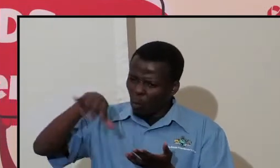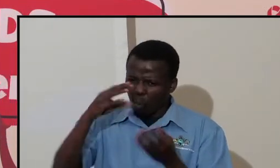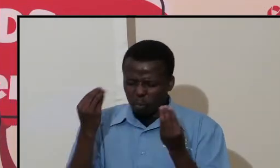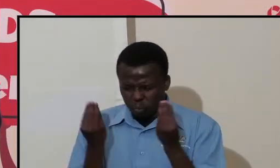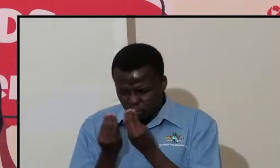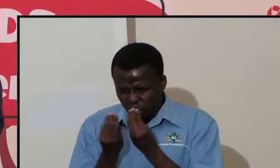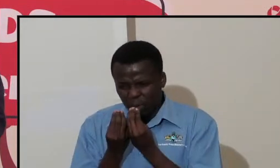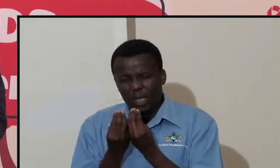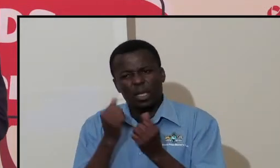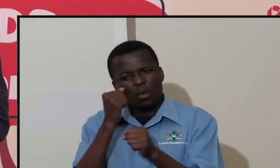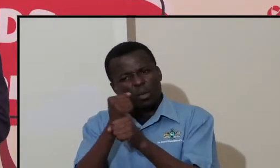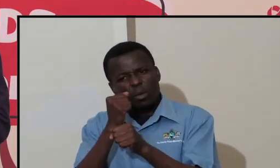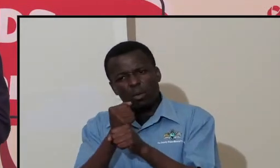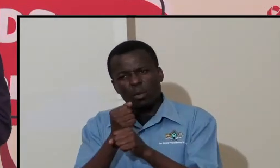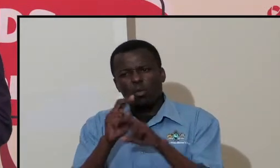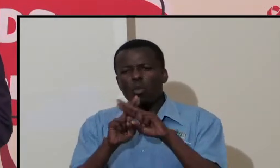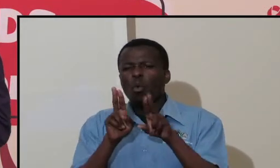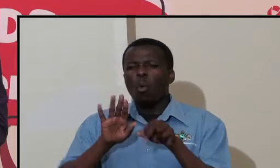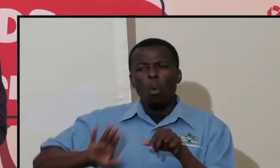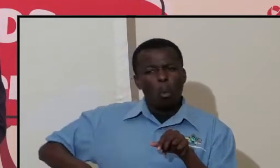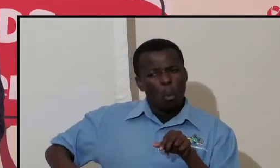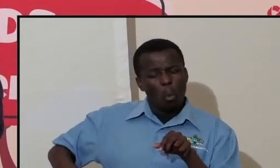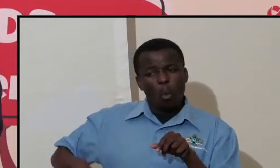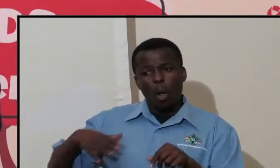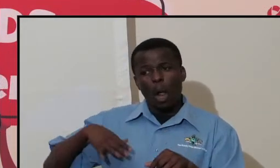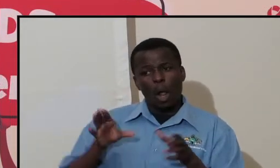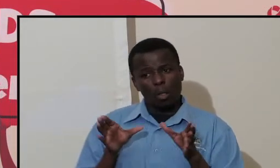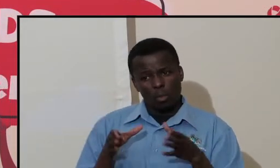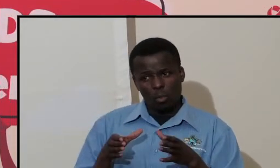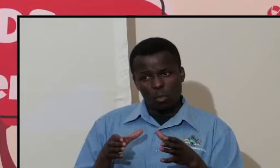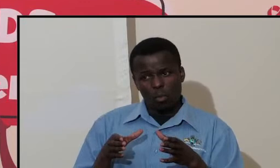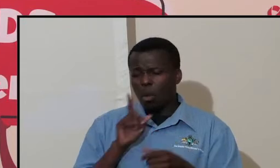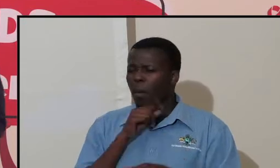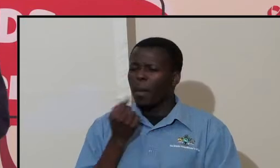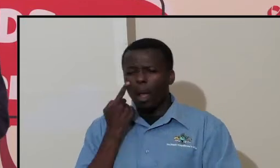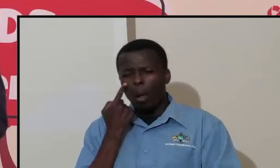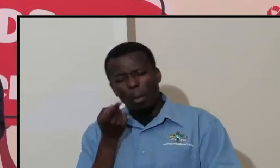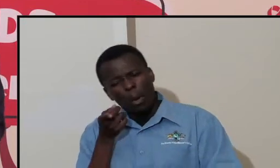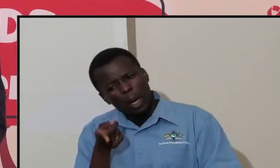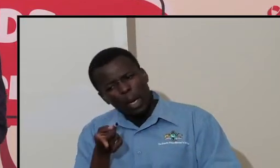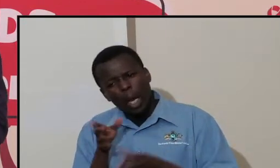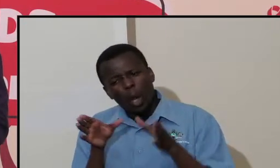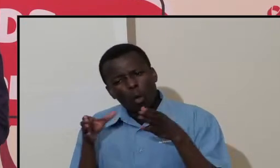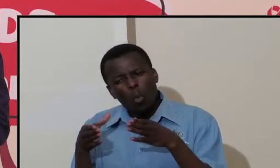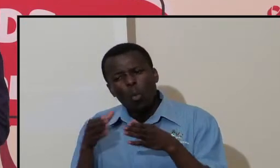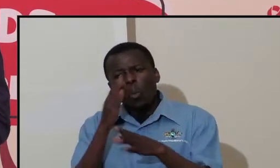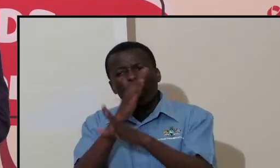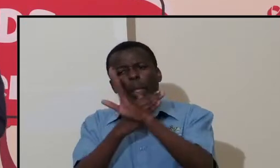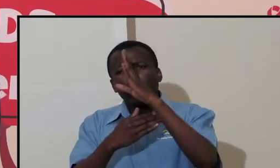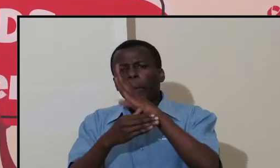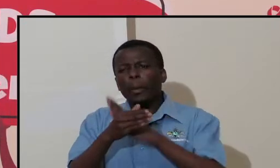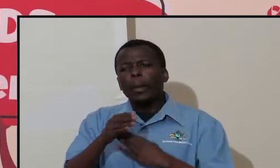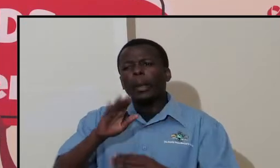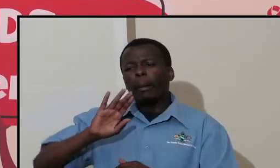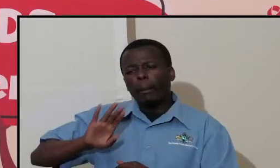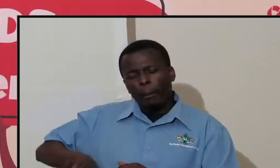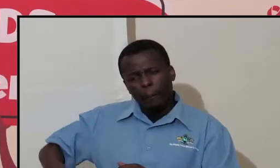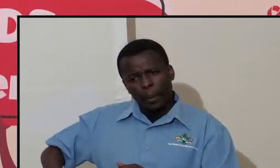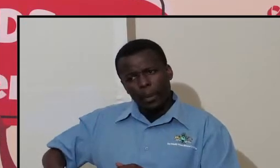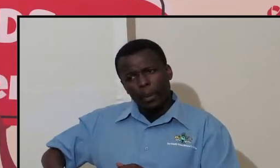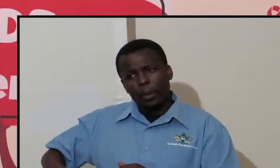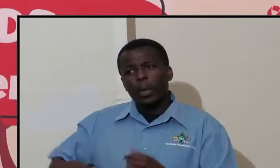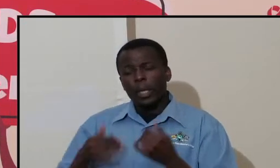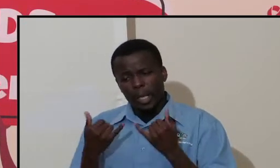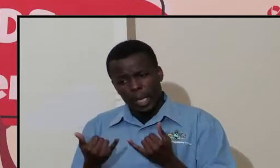gratifying that the people with disabilities are featuring prominently in the 2021 World AIDS Day. It